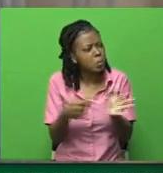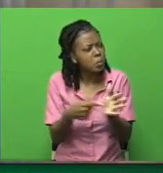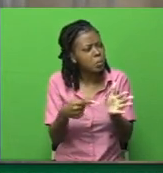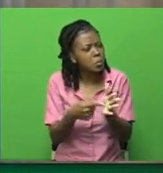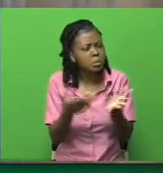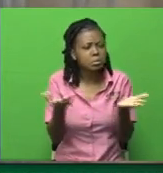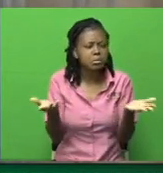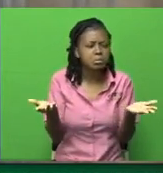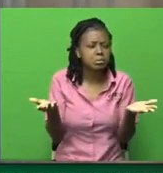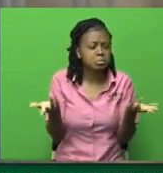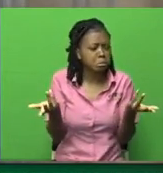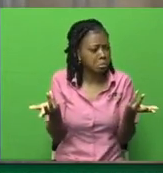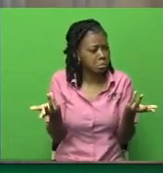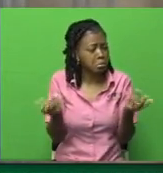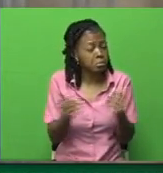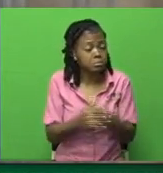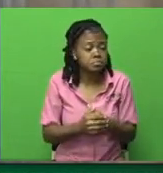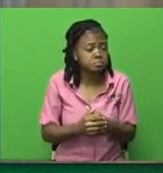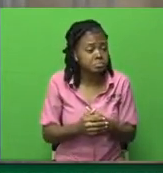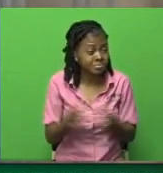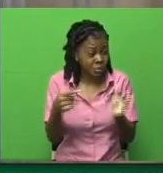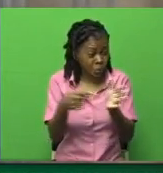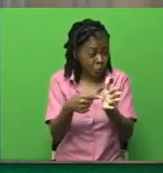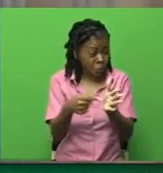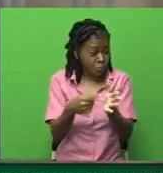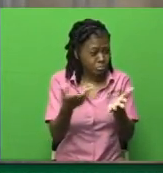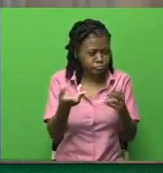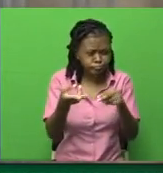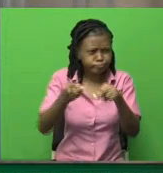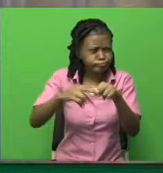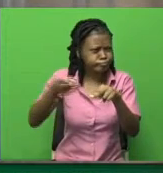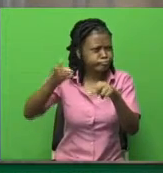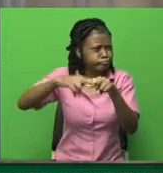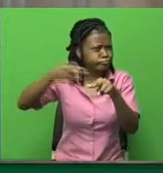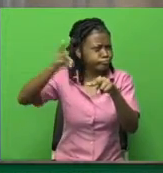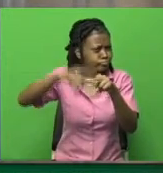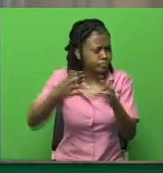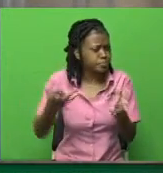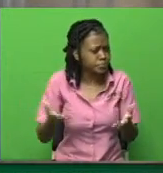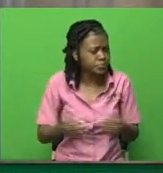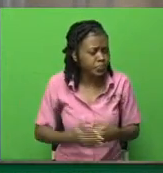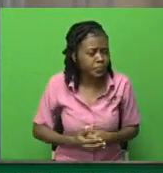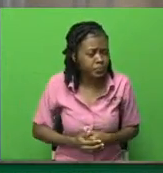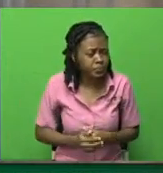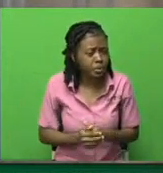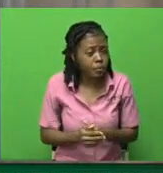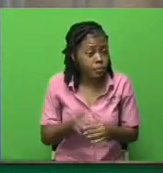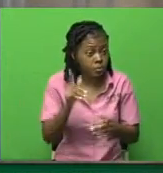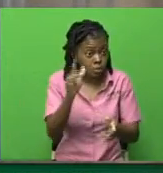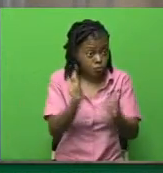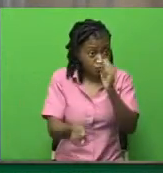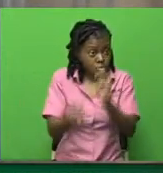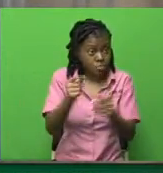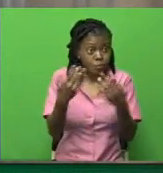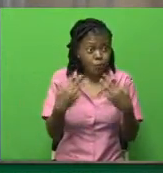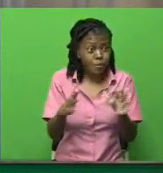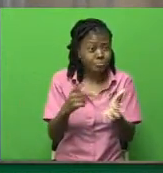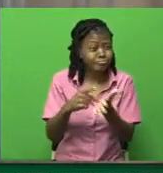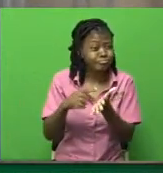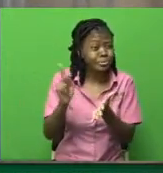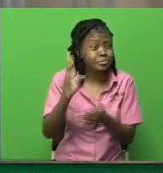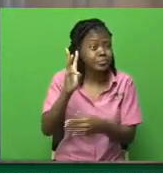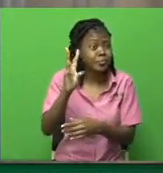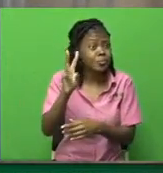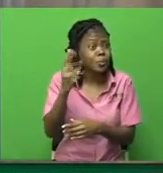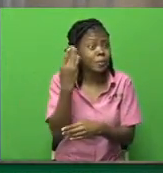deficit the debt continues to rise although the country has already paid over 62 billion dollars